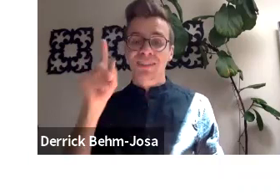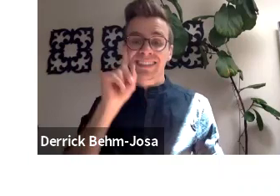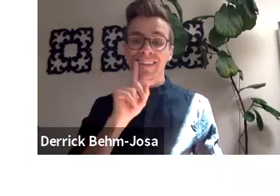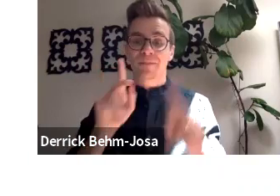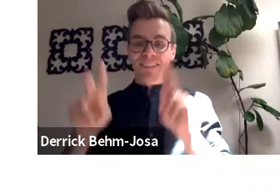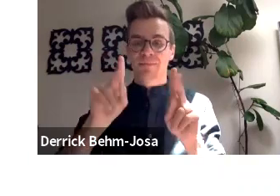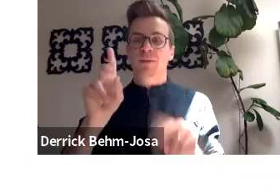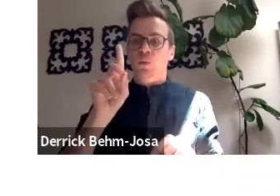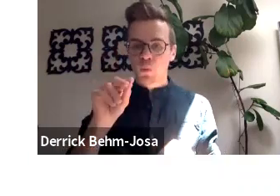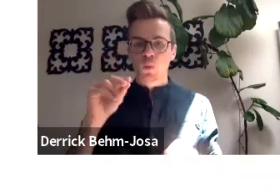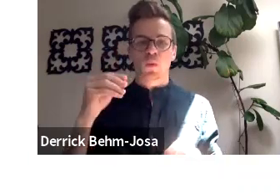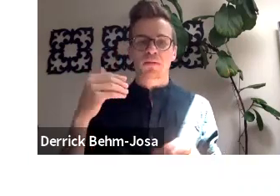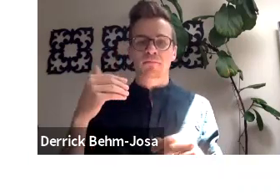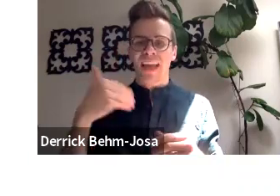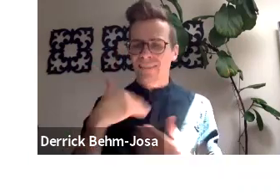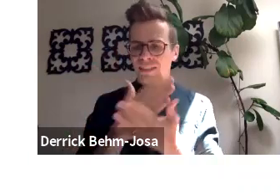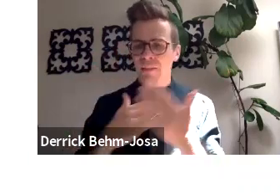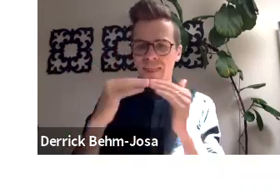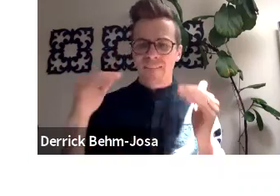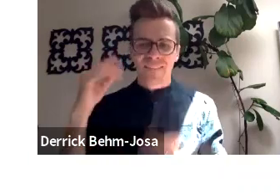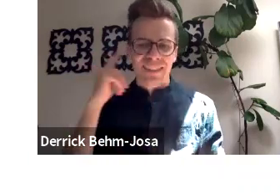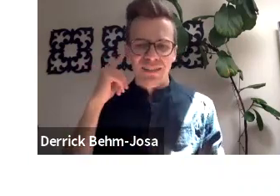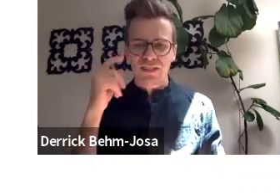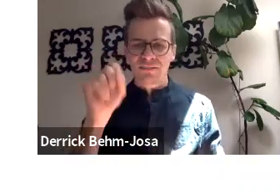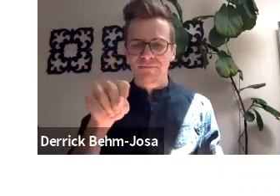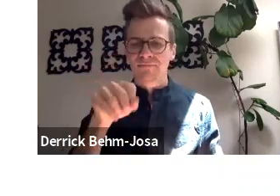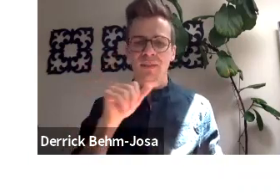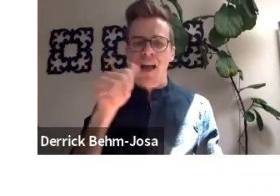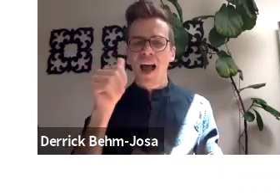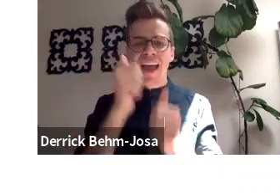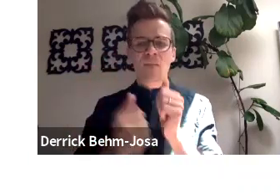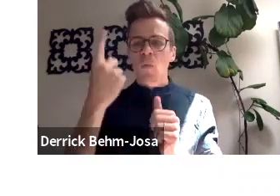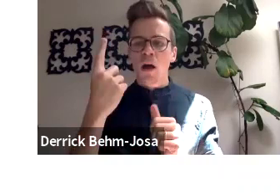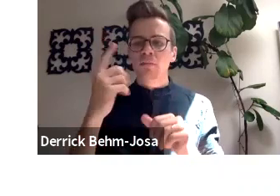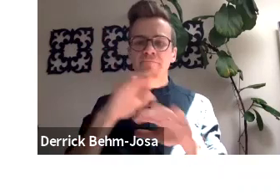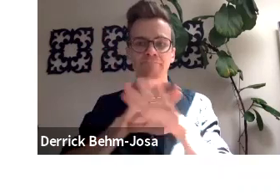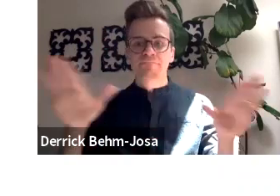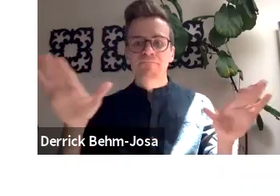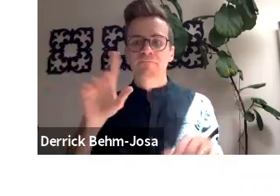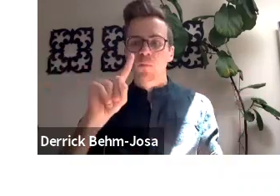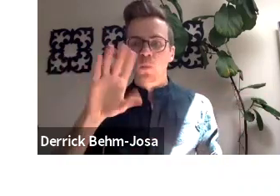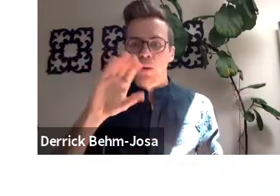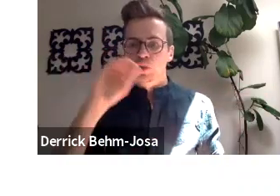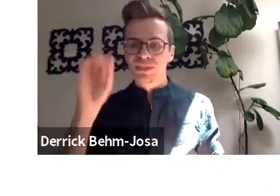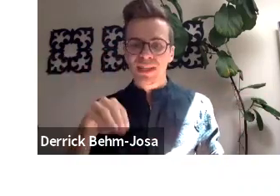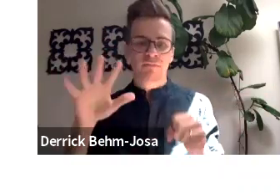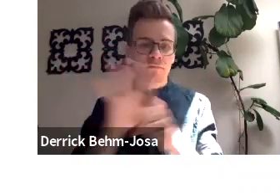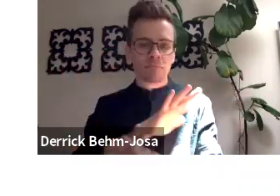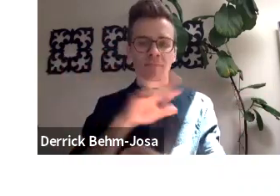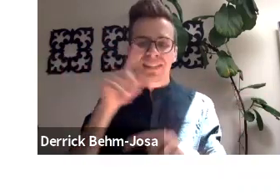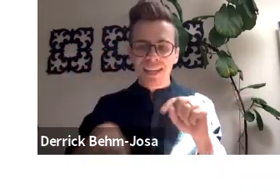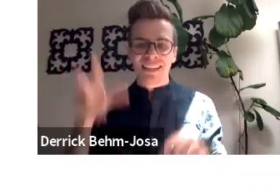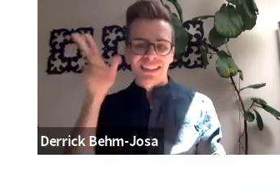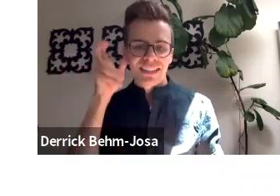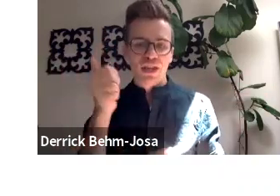sound acoustics. Deaf people actually do have some level of hearing. Most of them do. Not